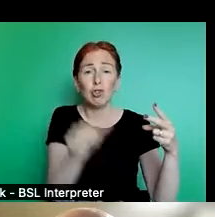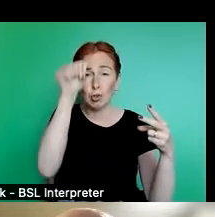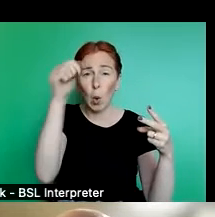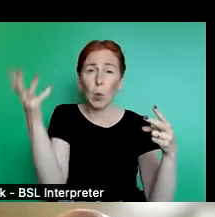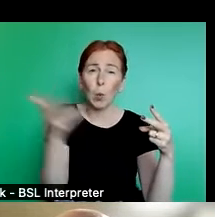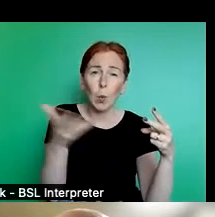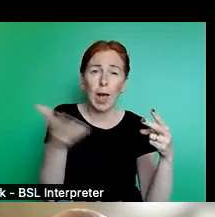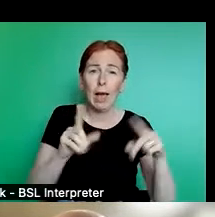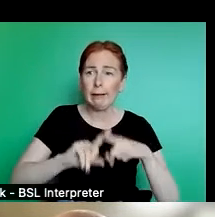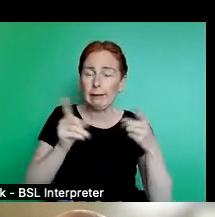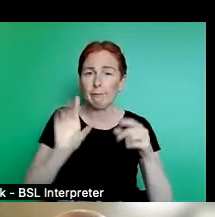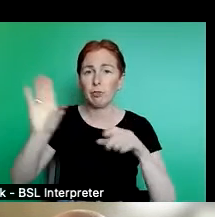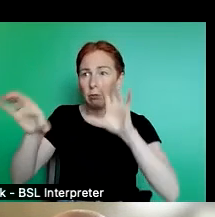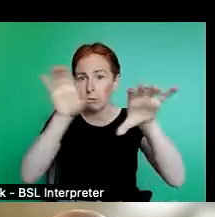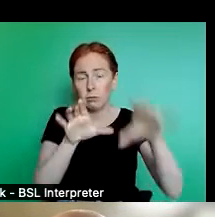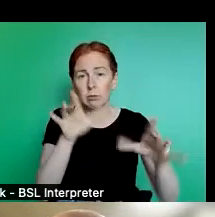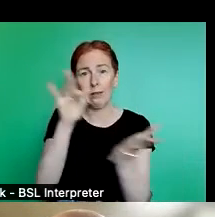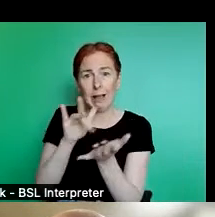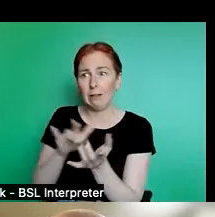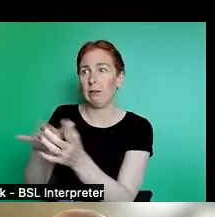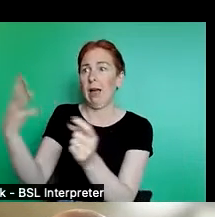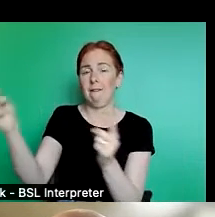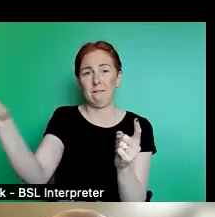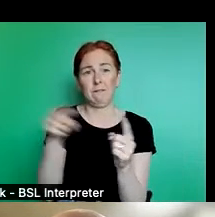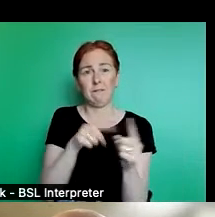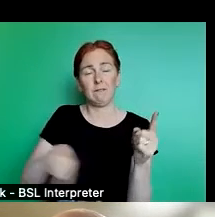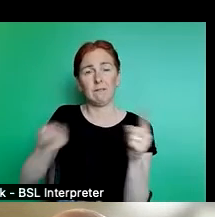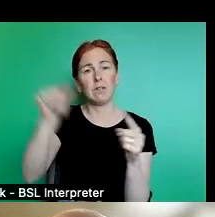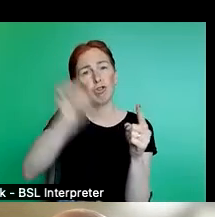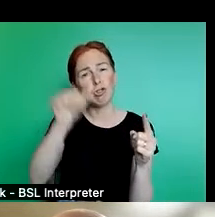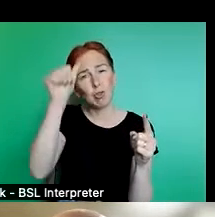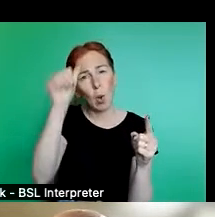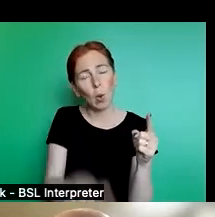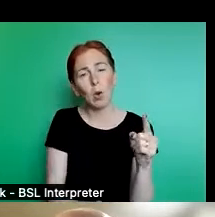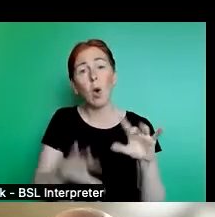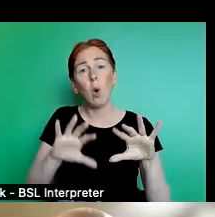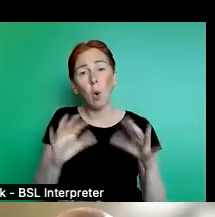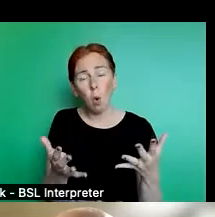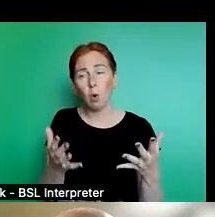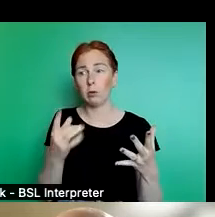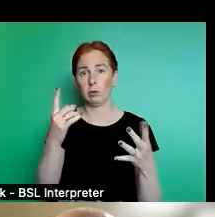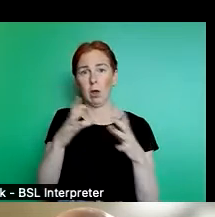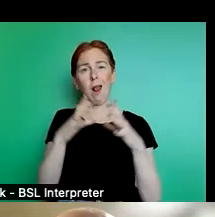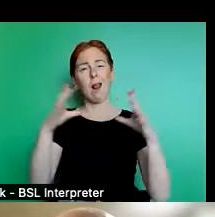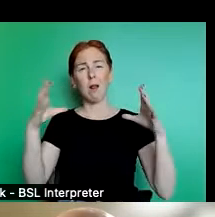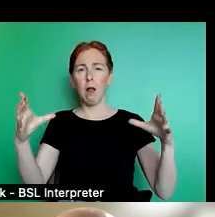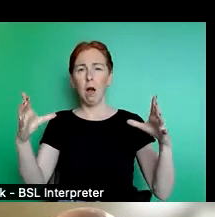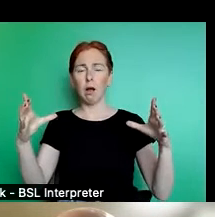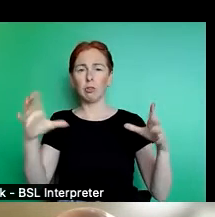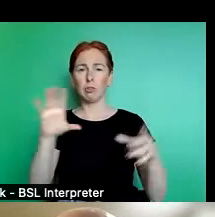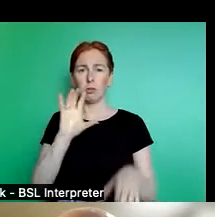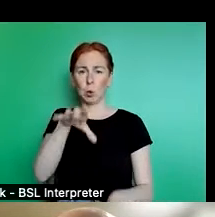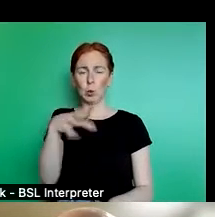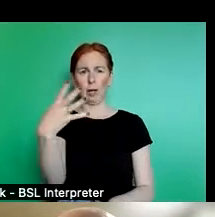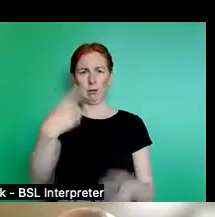of the larger genetic testing centres where we can institute testing very easily.